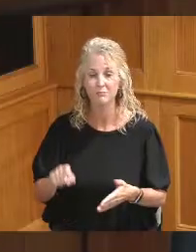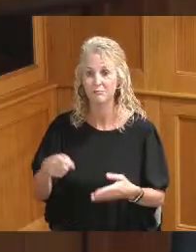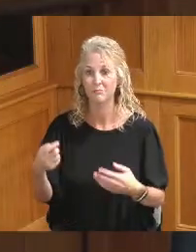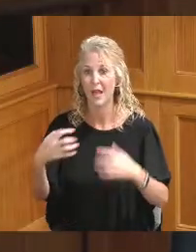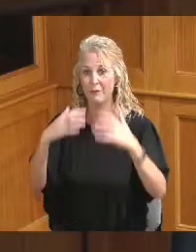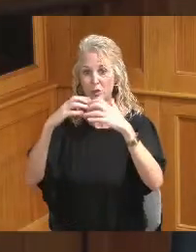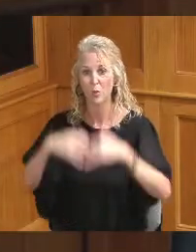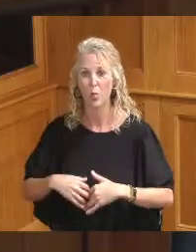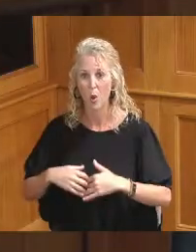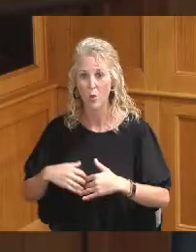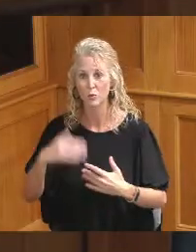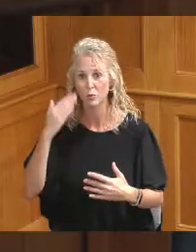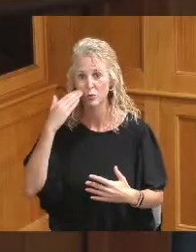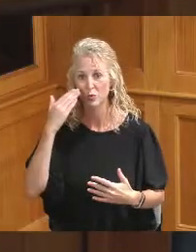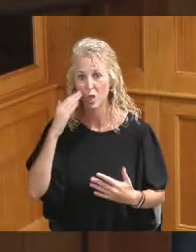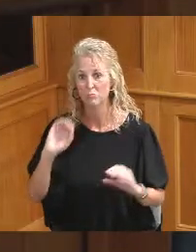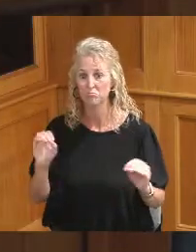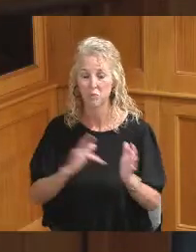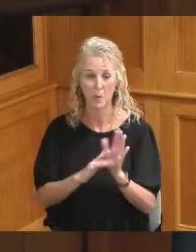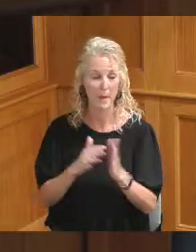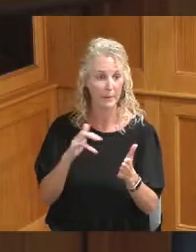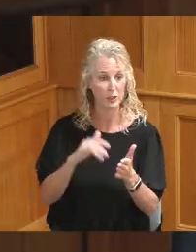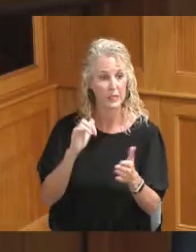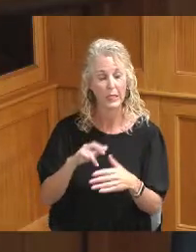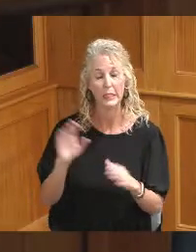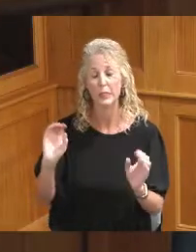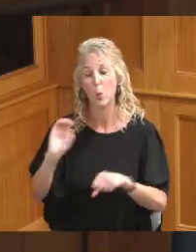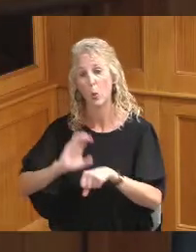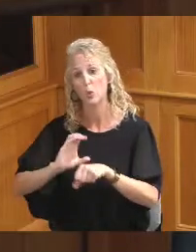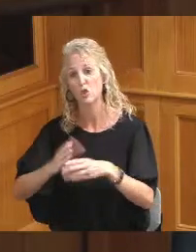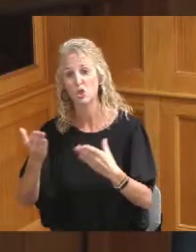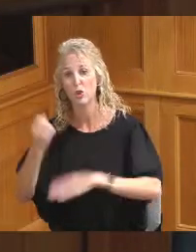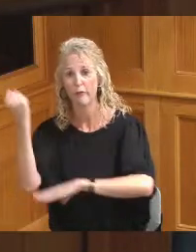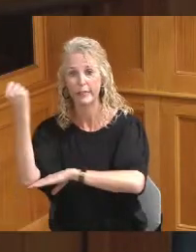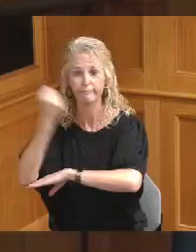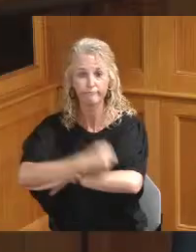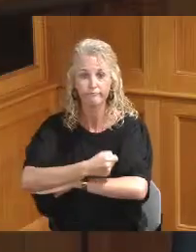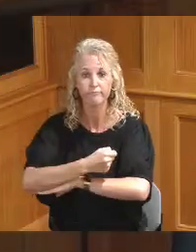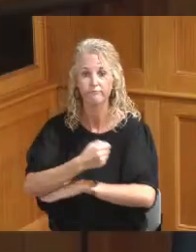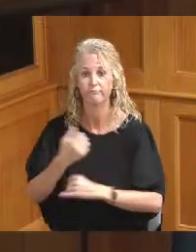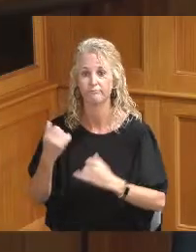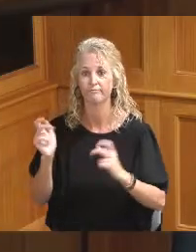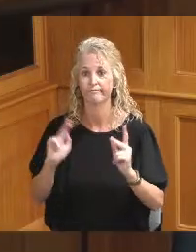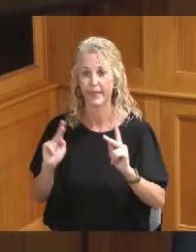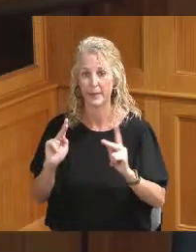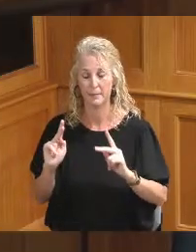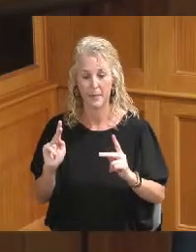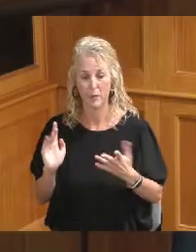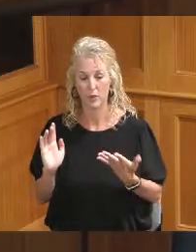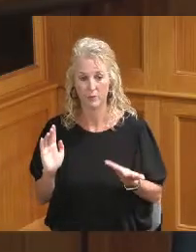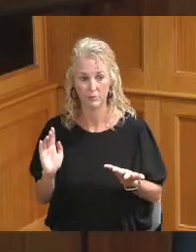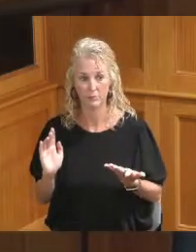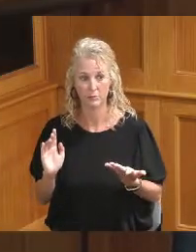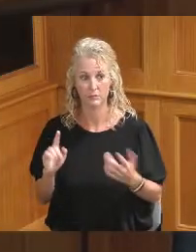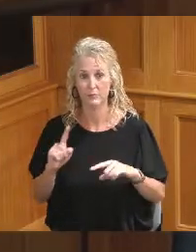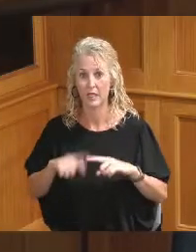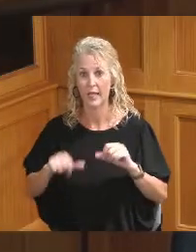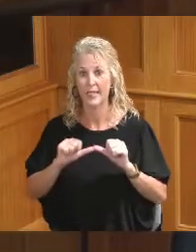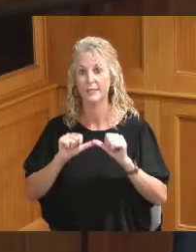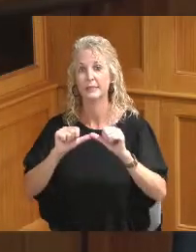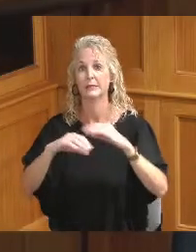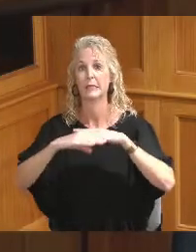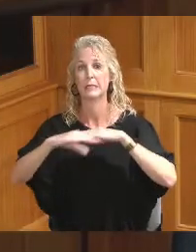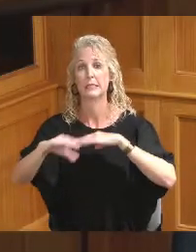or Monday, won't have Bible study on Wednesday, and people don't have enough money to sustain